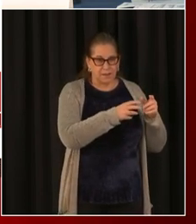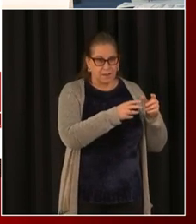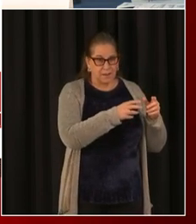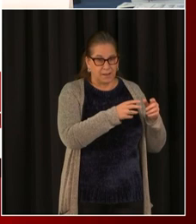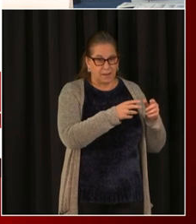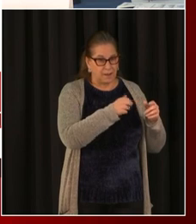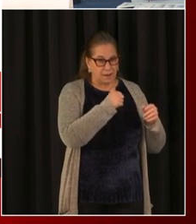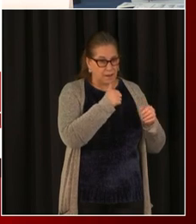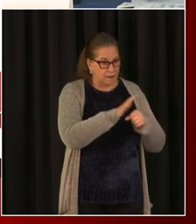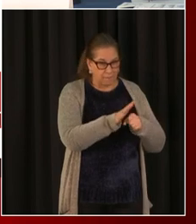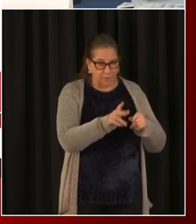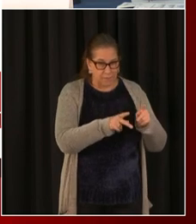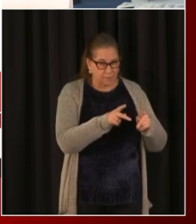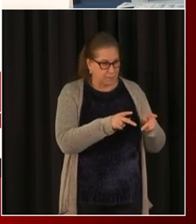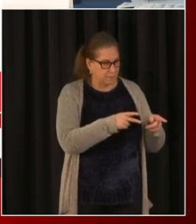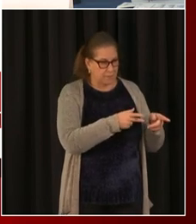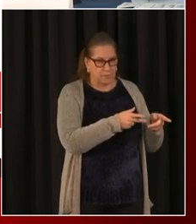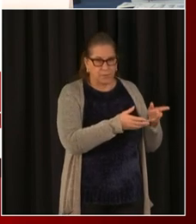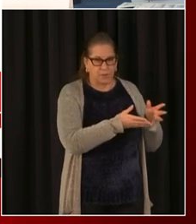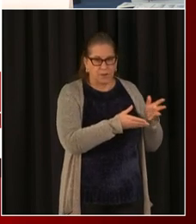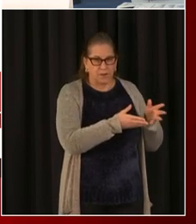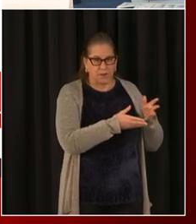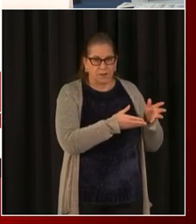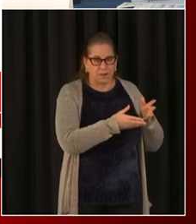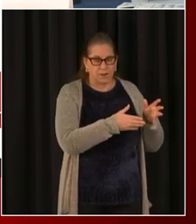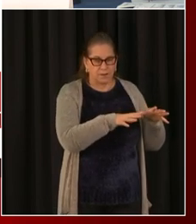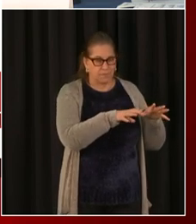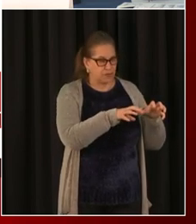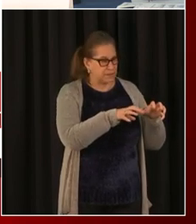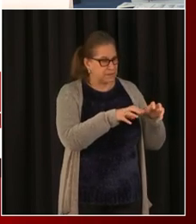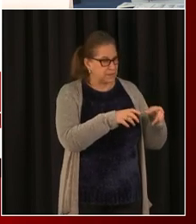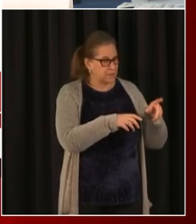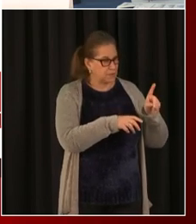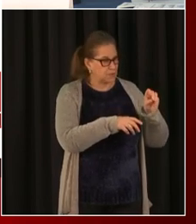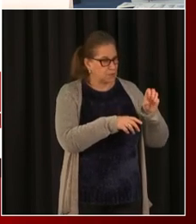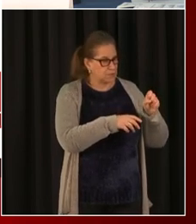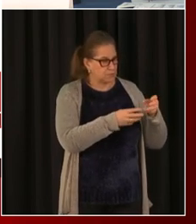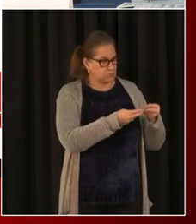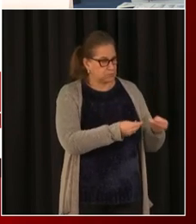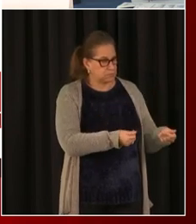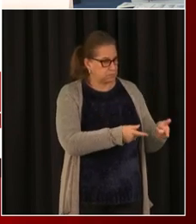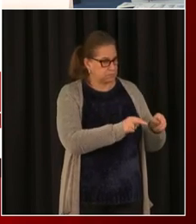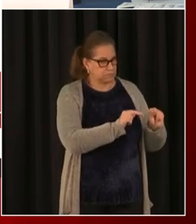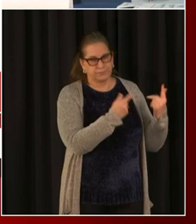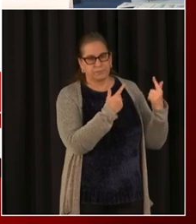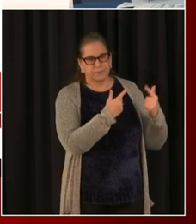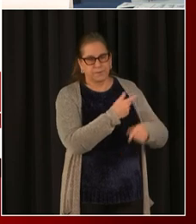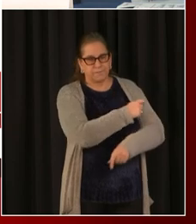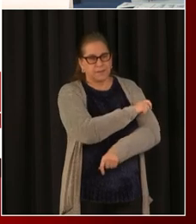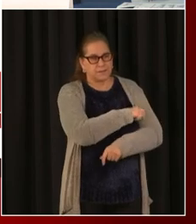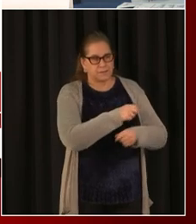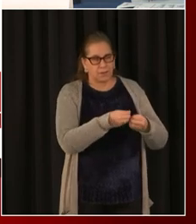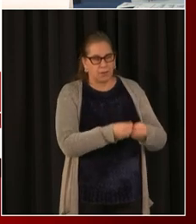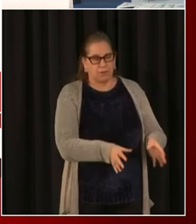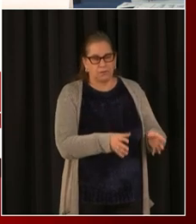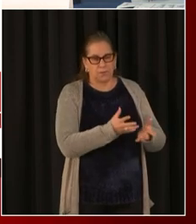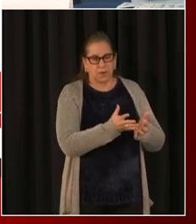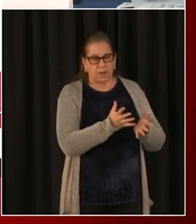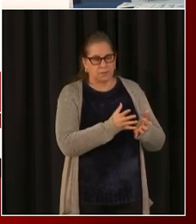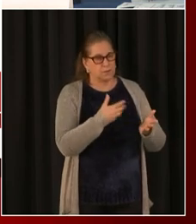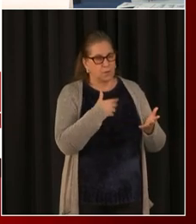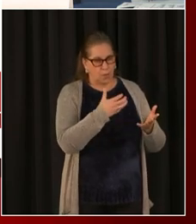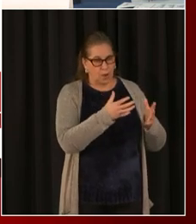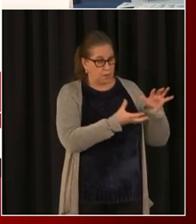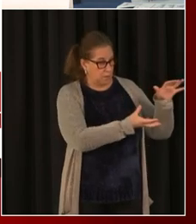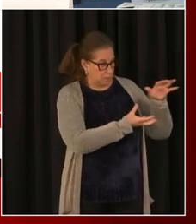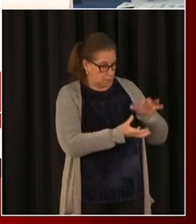an environment where people are potentially standing on queue. They can become operationally inefficient. And it creates opportunity